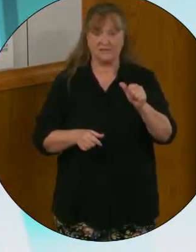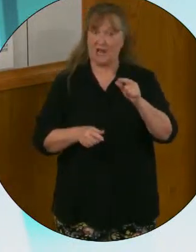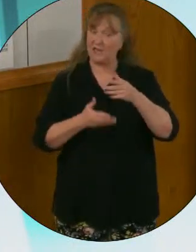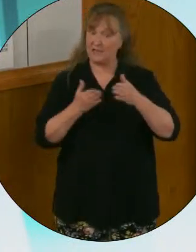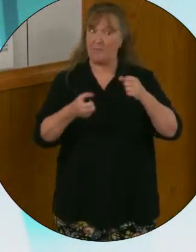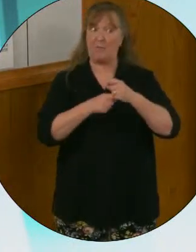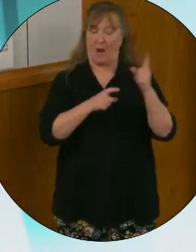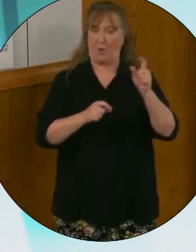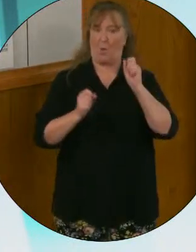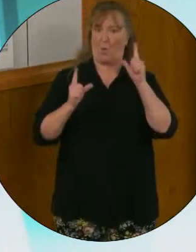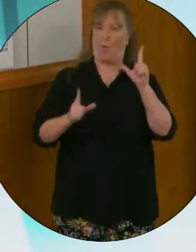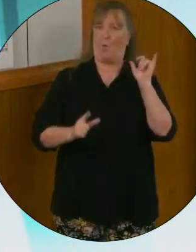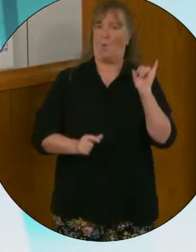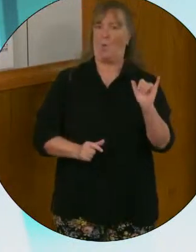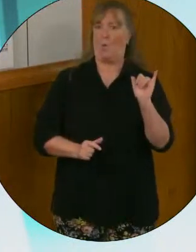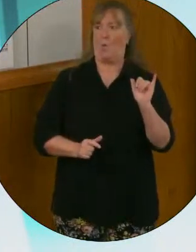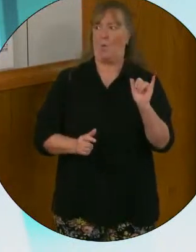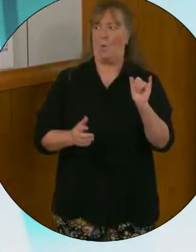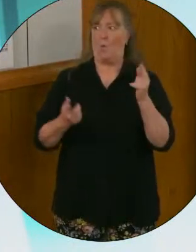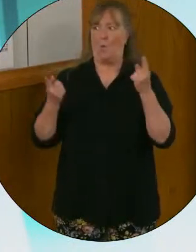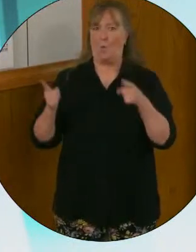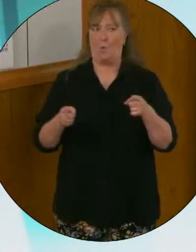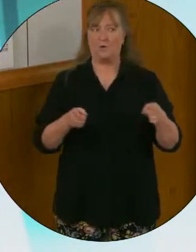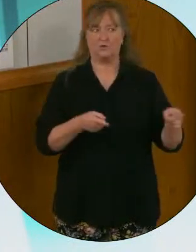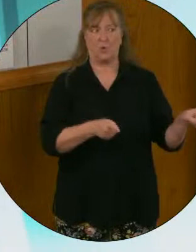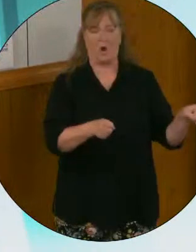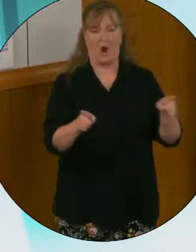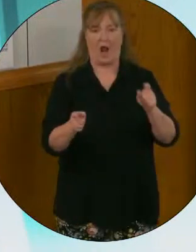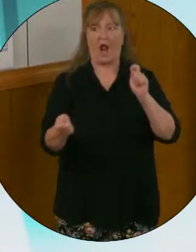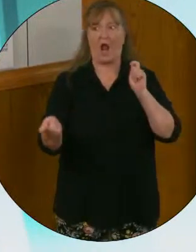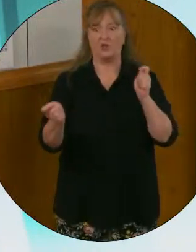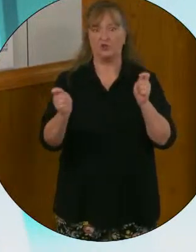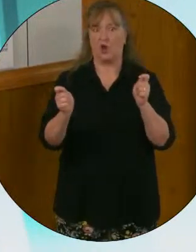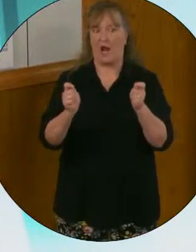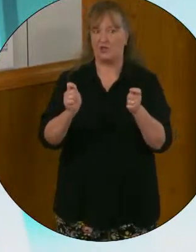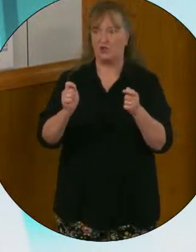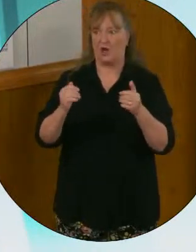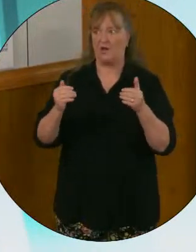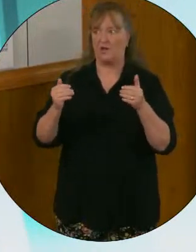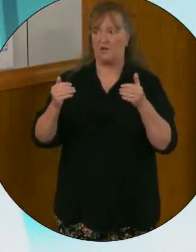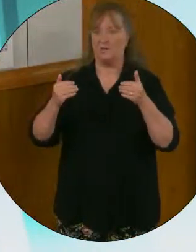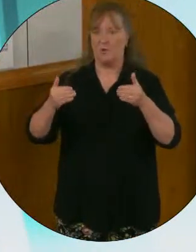awakening to what is going on and change going forward,